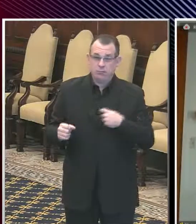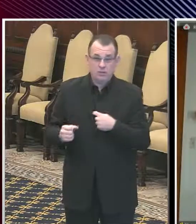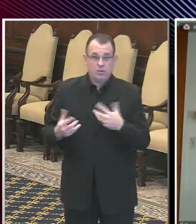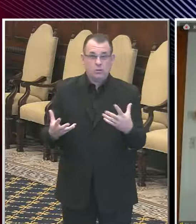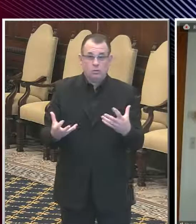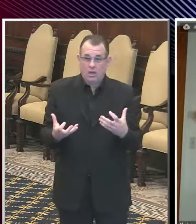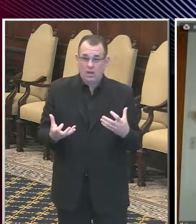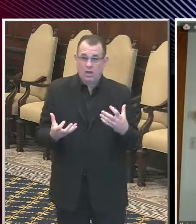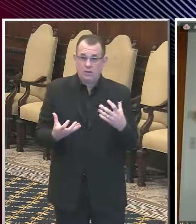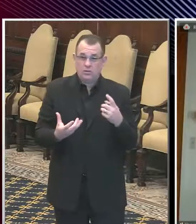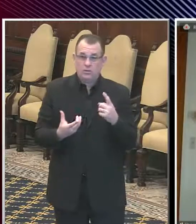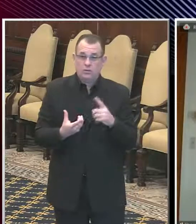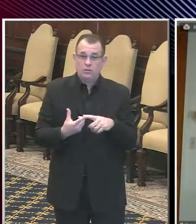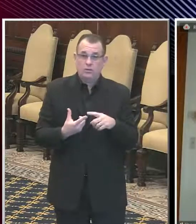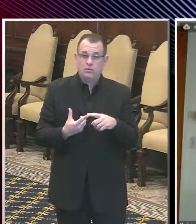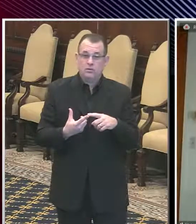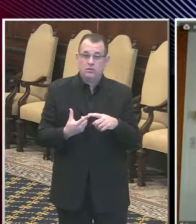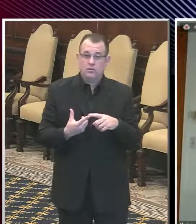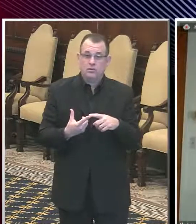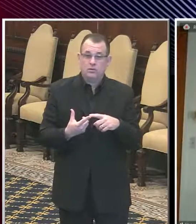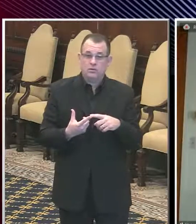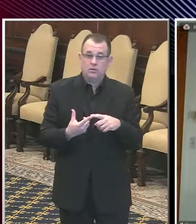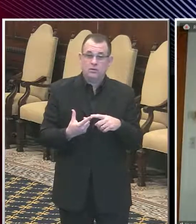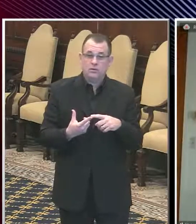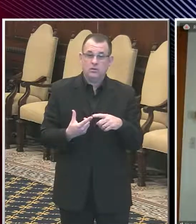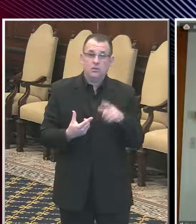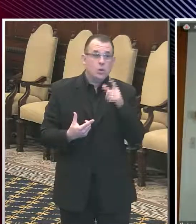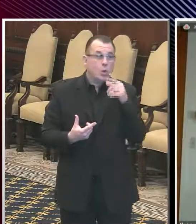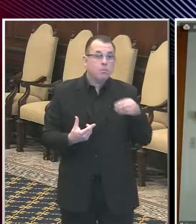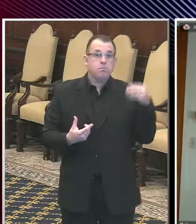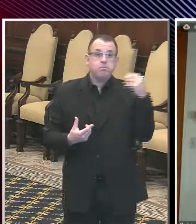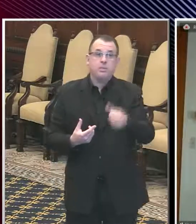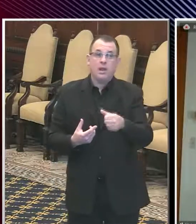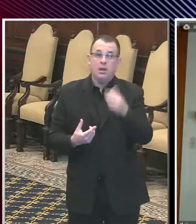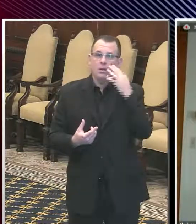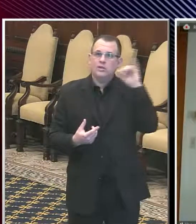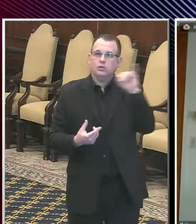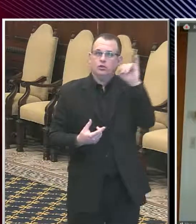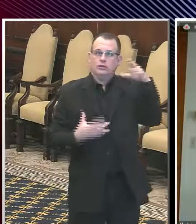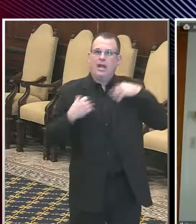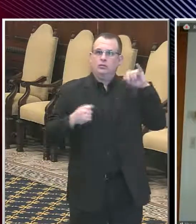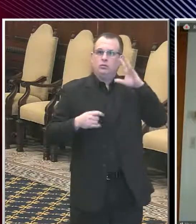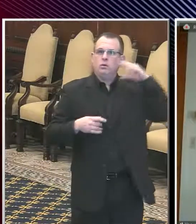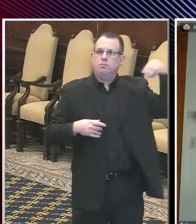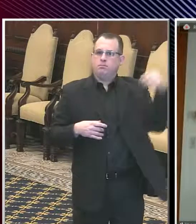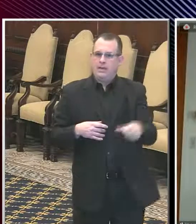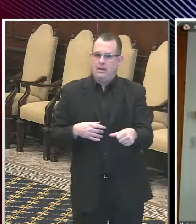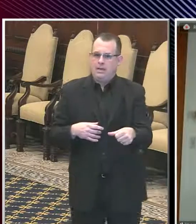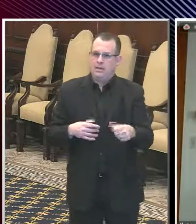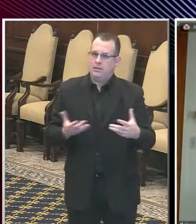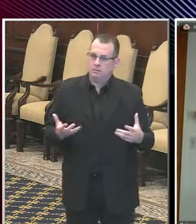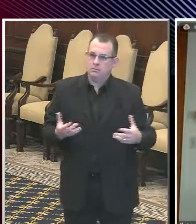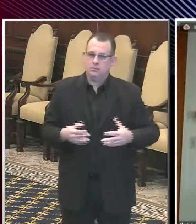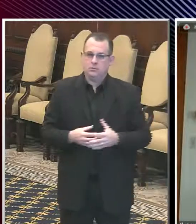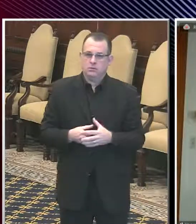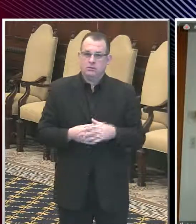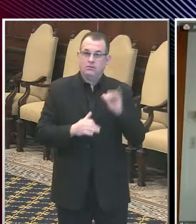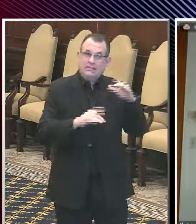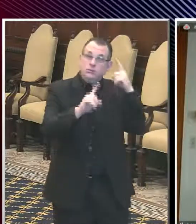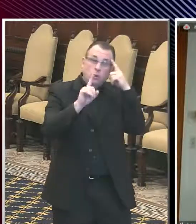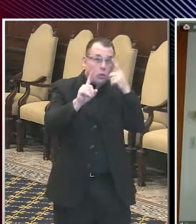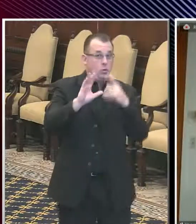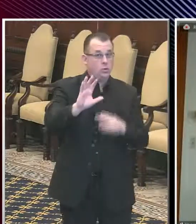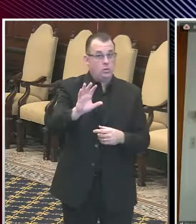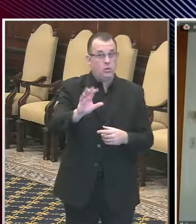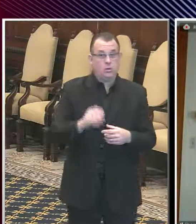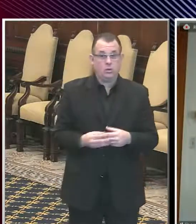be paid for by health insurance. That's what it's there for, and that's a big channel of funding overall. So that's the way we're going to also be able to